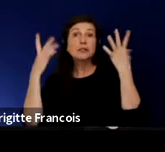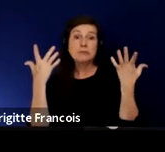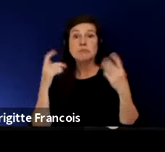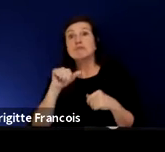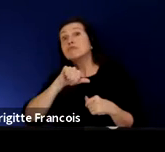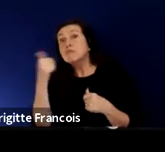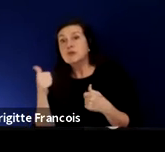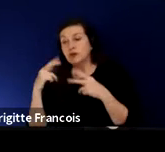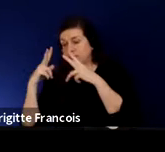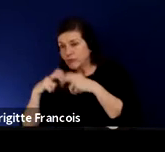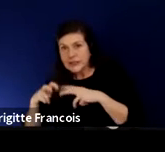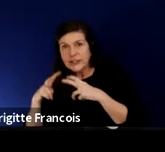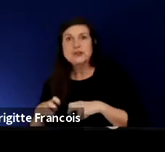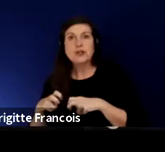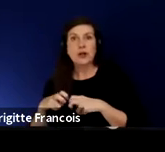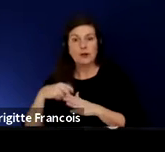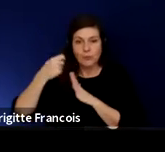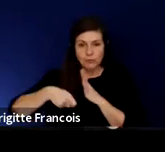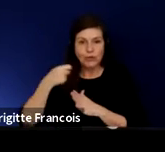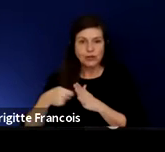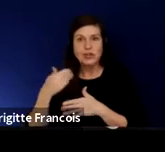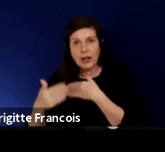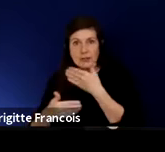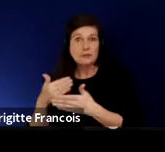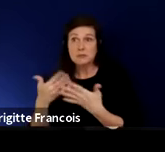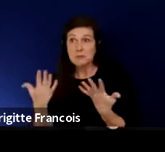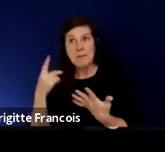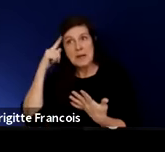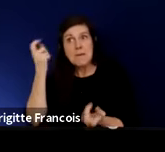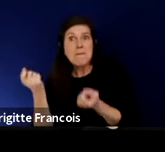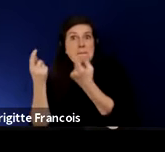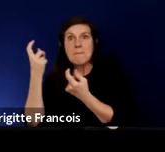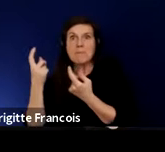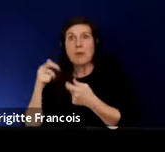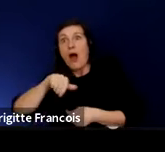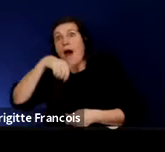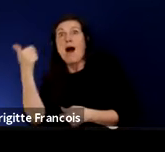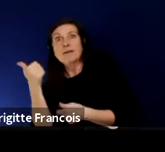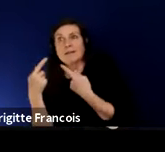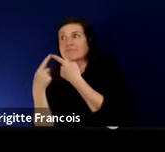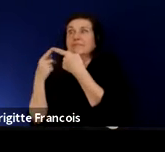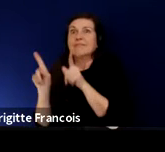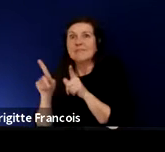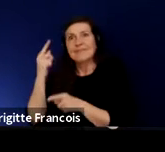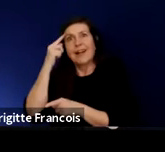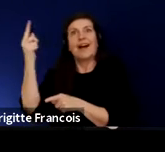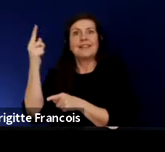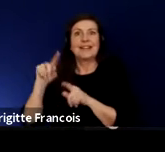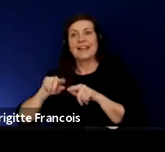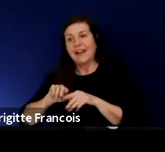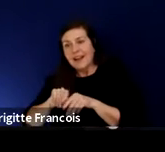of leverage on the knowledge we have got so far, but there may be many other ideas and possible next steps as